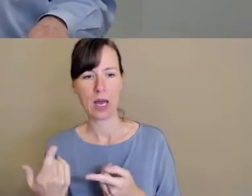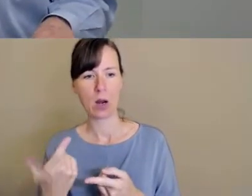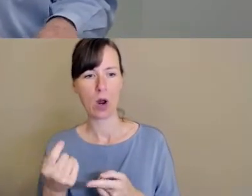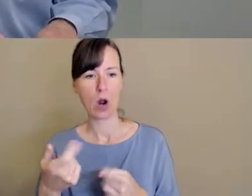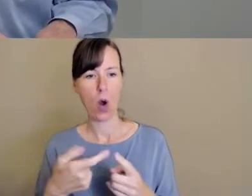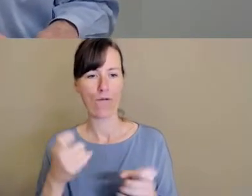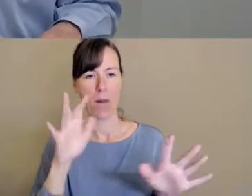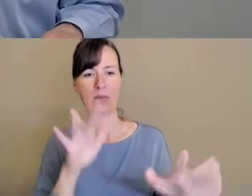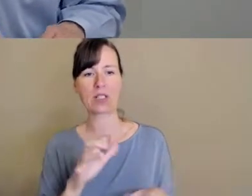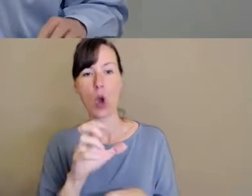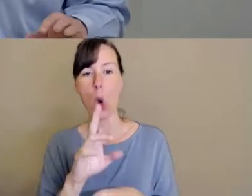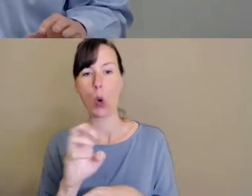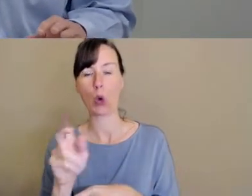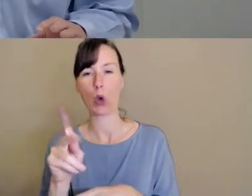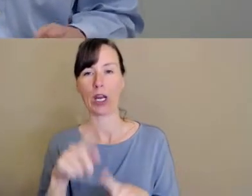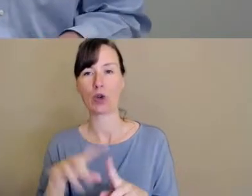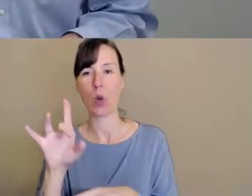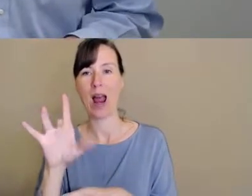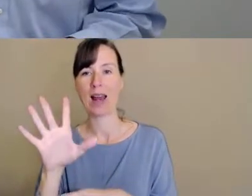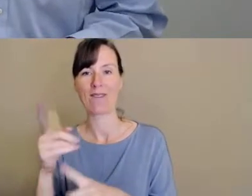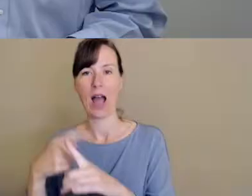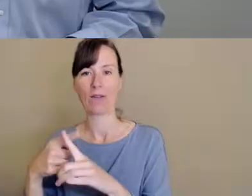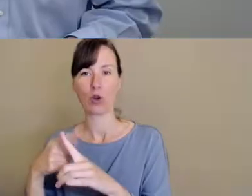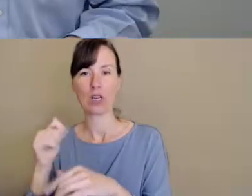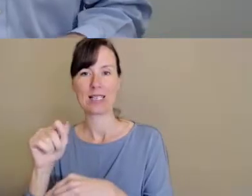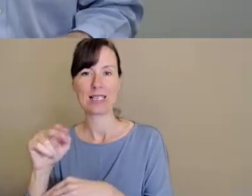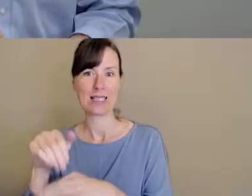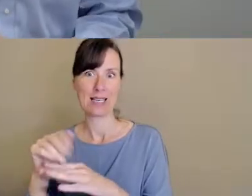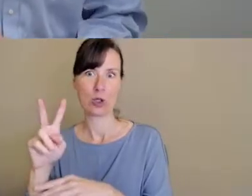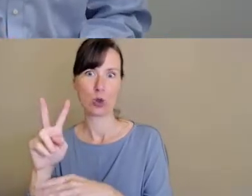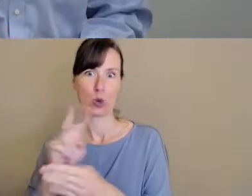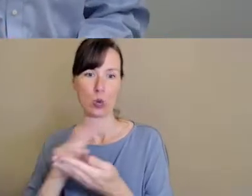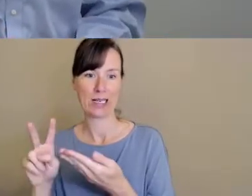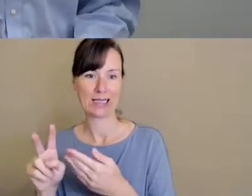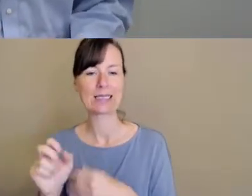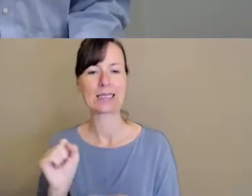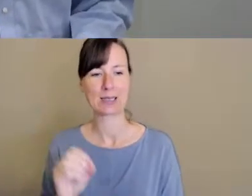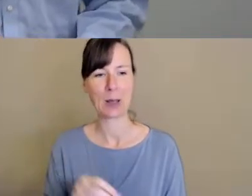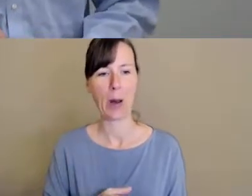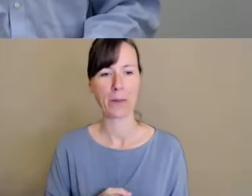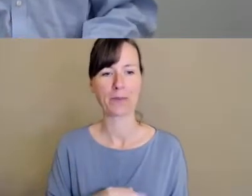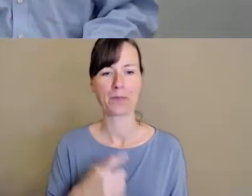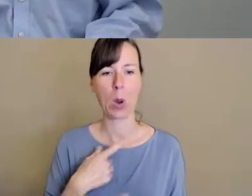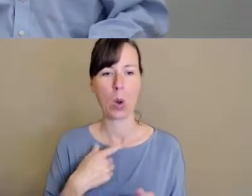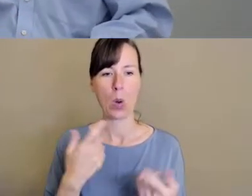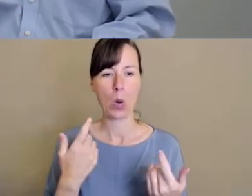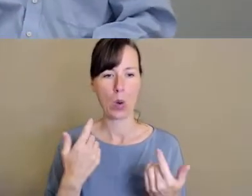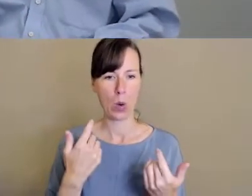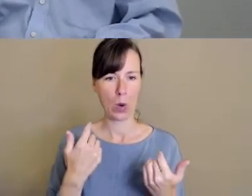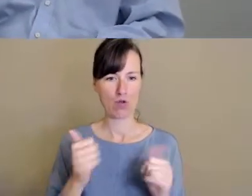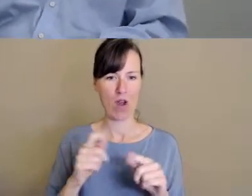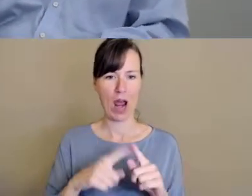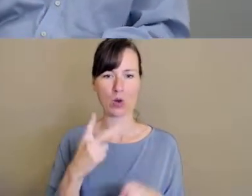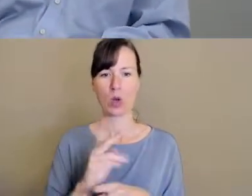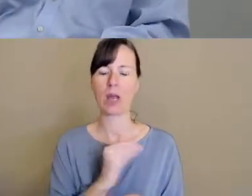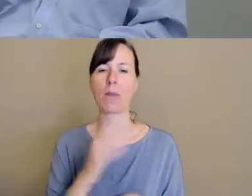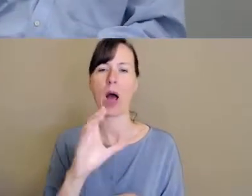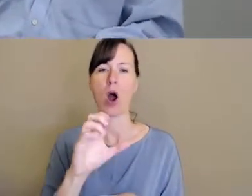the heat. And then I'm going to turn to Mr. Cardenas on some paving.